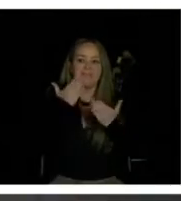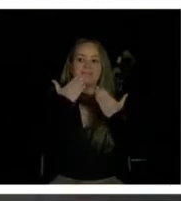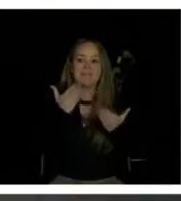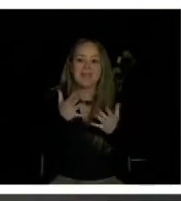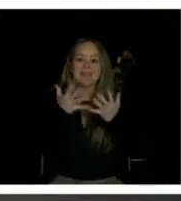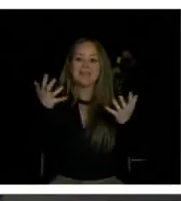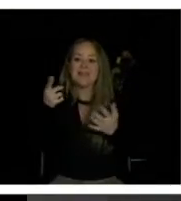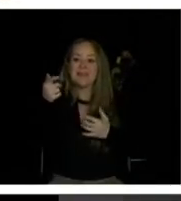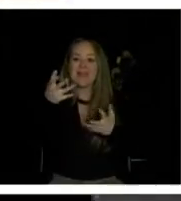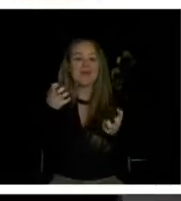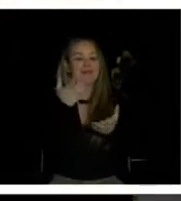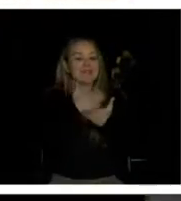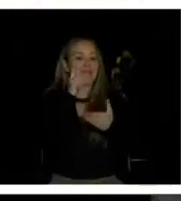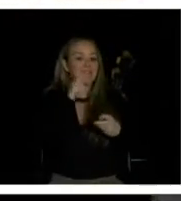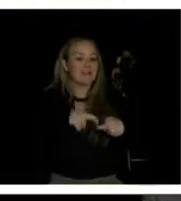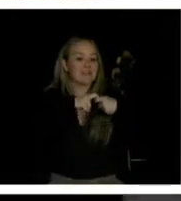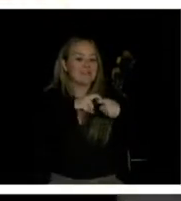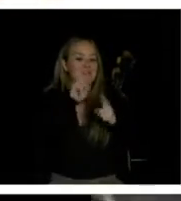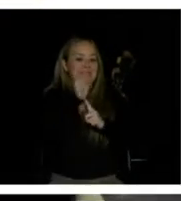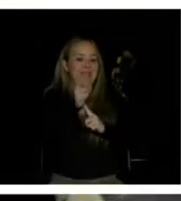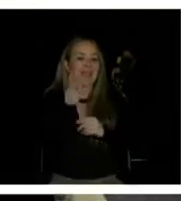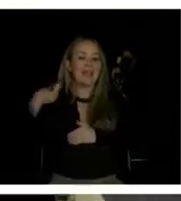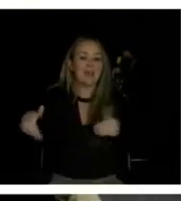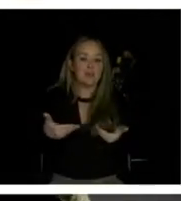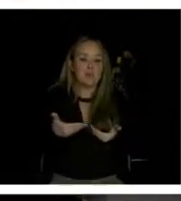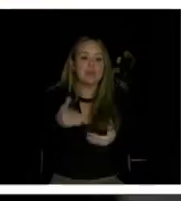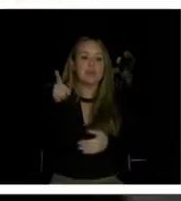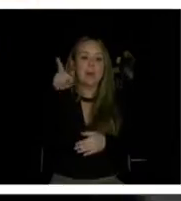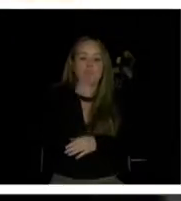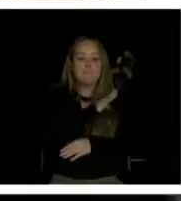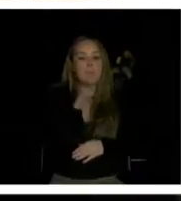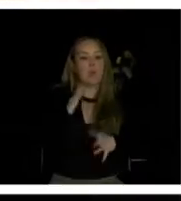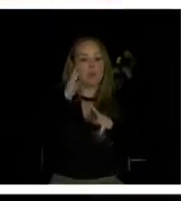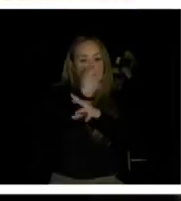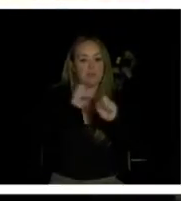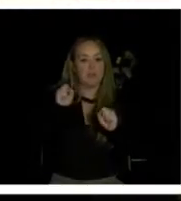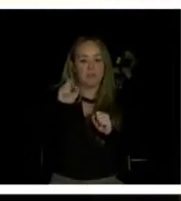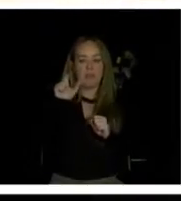much. Let me stop for just a second and introduce our board president,